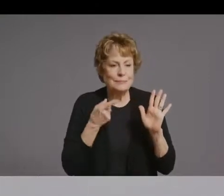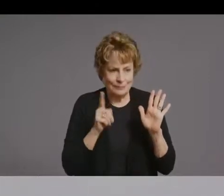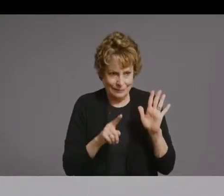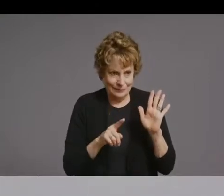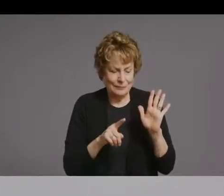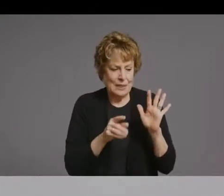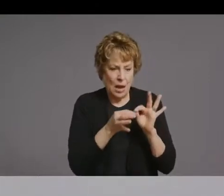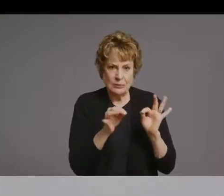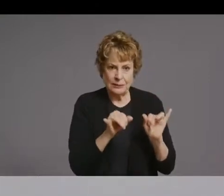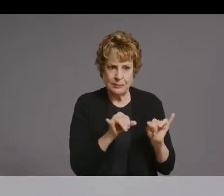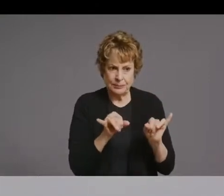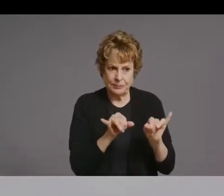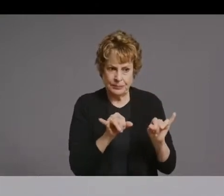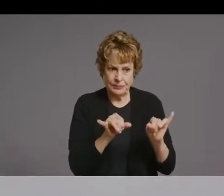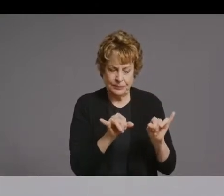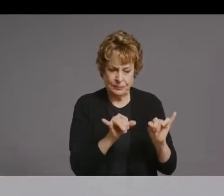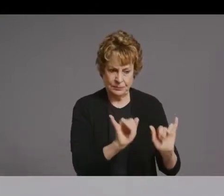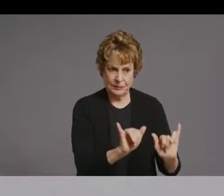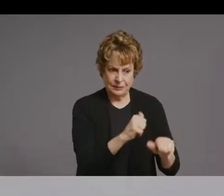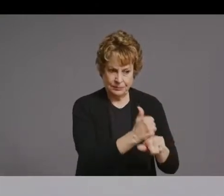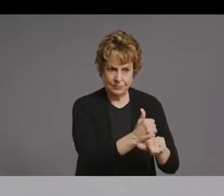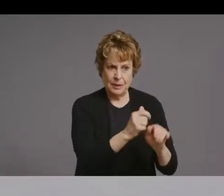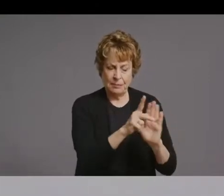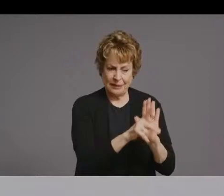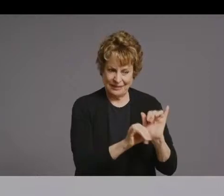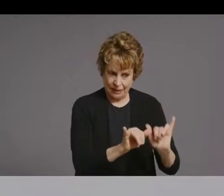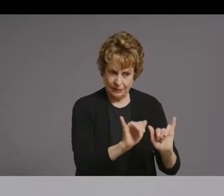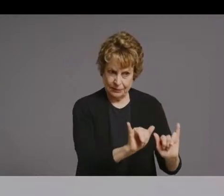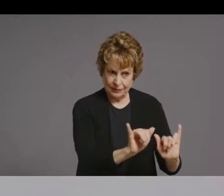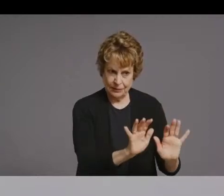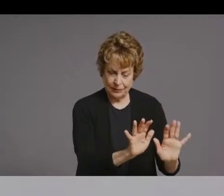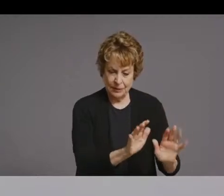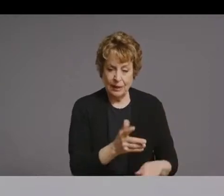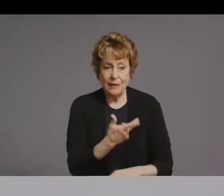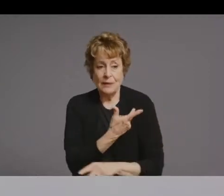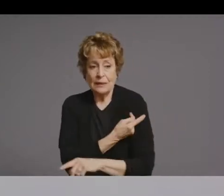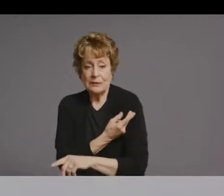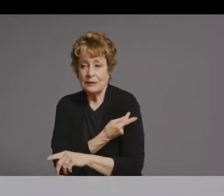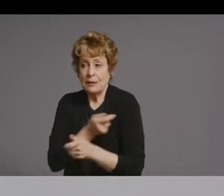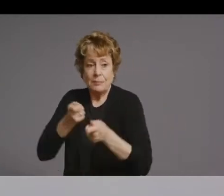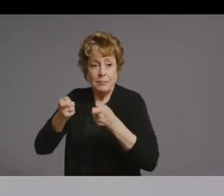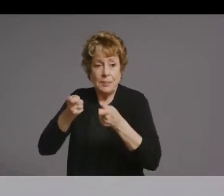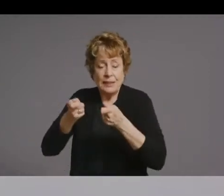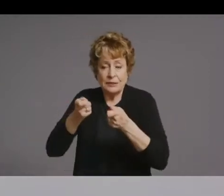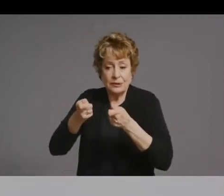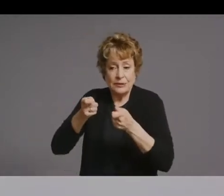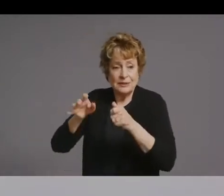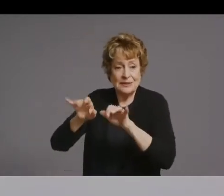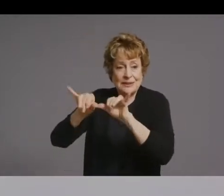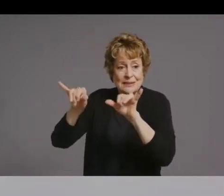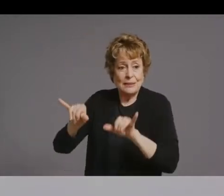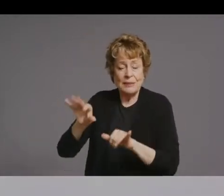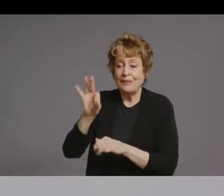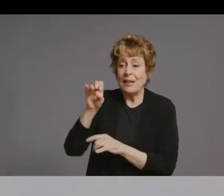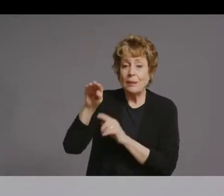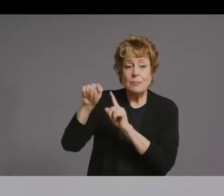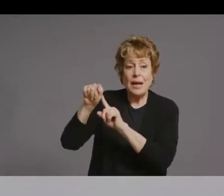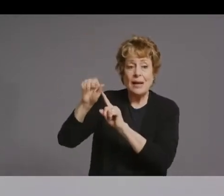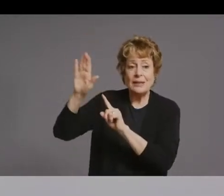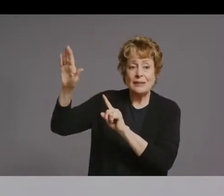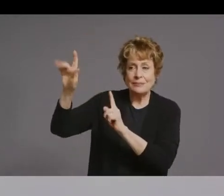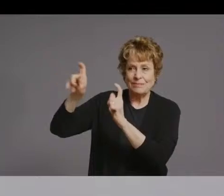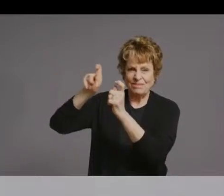conditions. I think, you know, when you look at the vaccine management system, FEMA has very specific